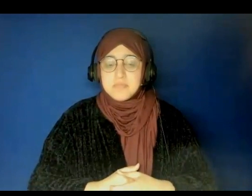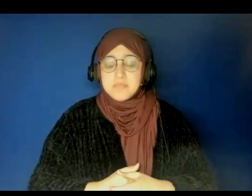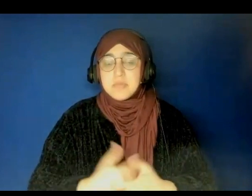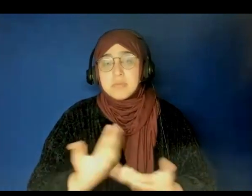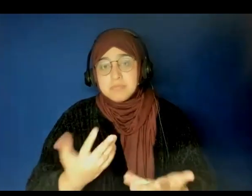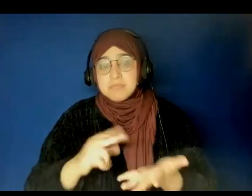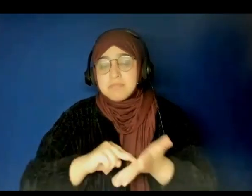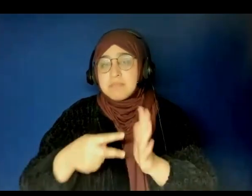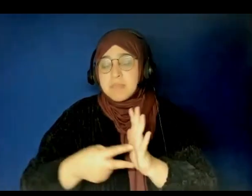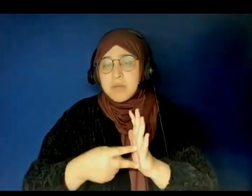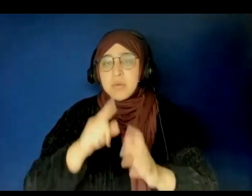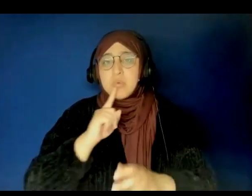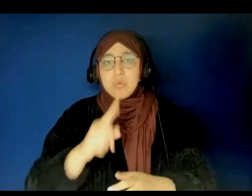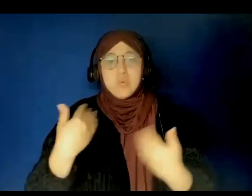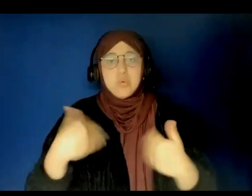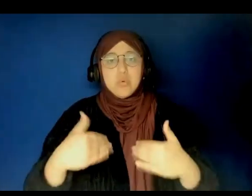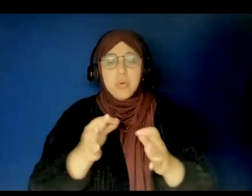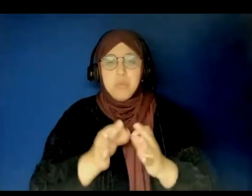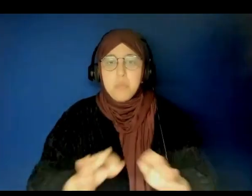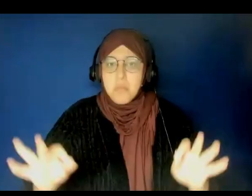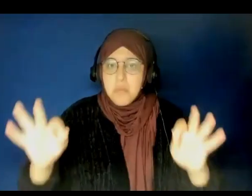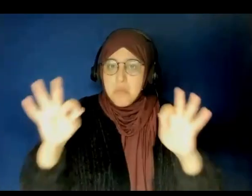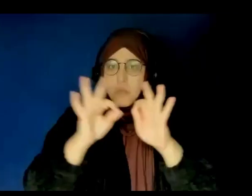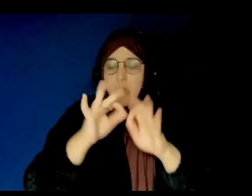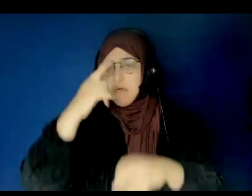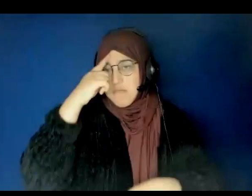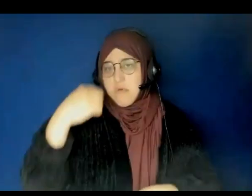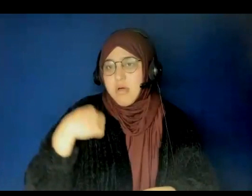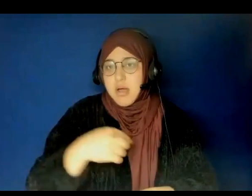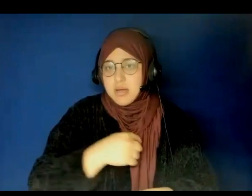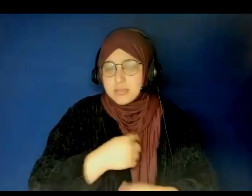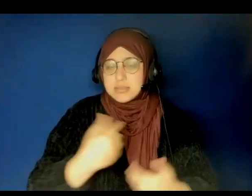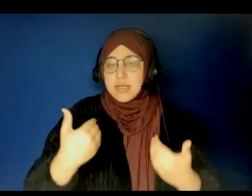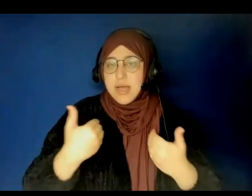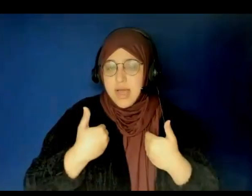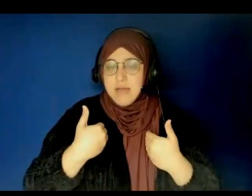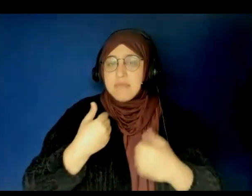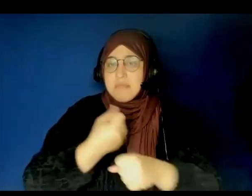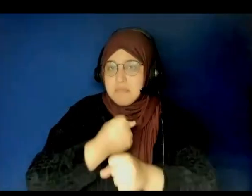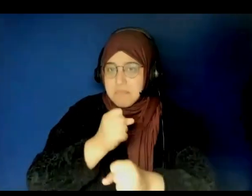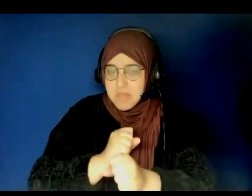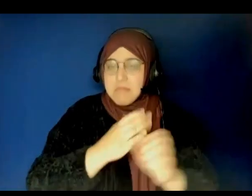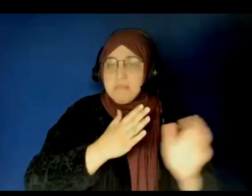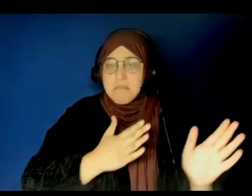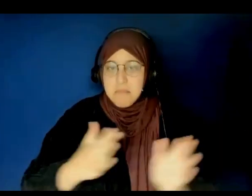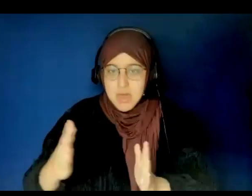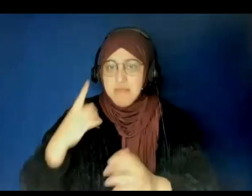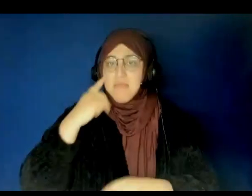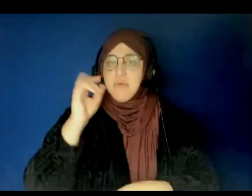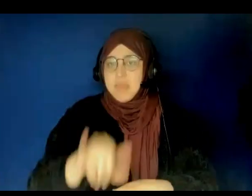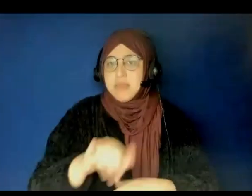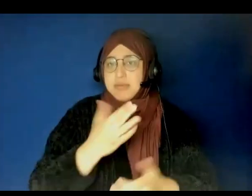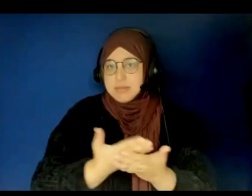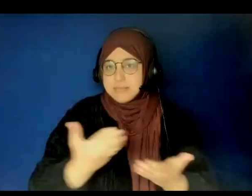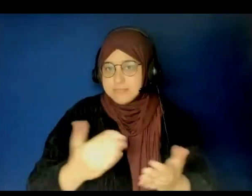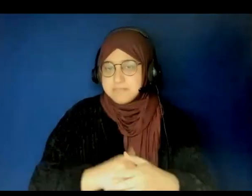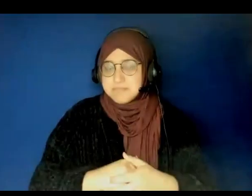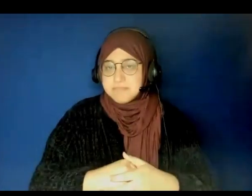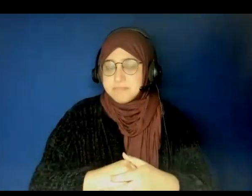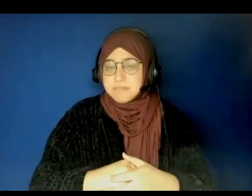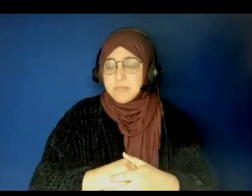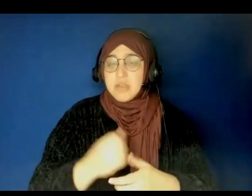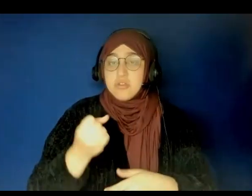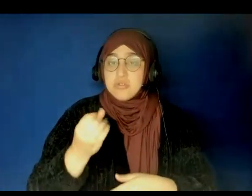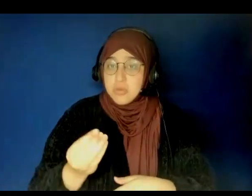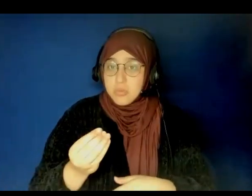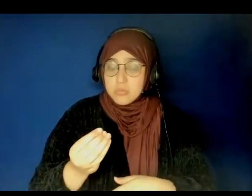important for us to make a plan for these things. And therefore, one of the